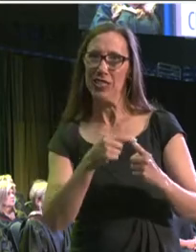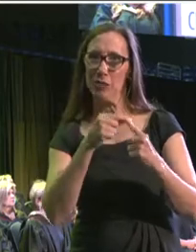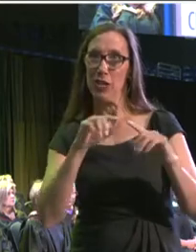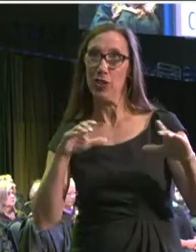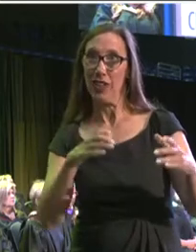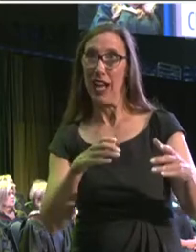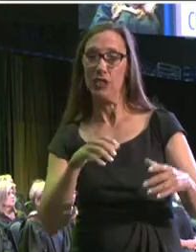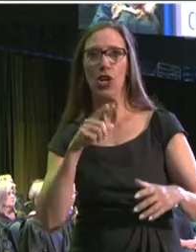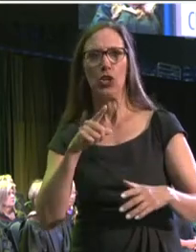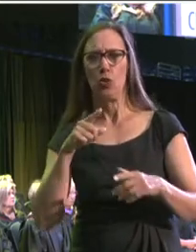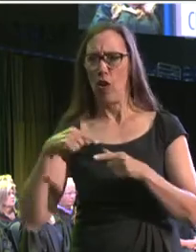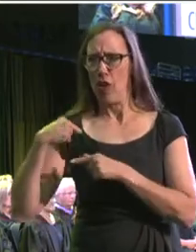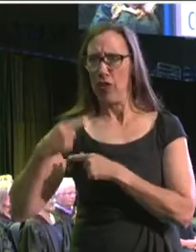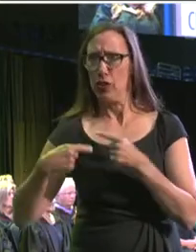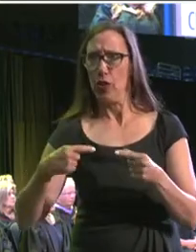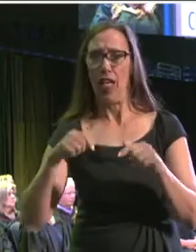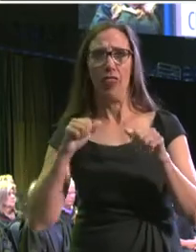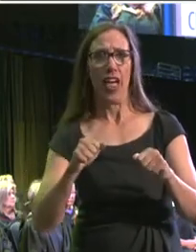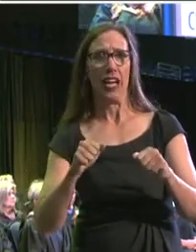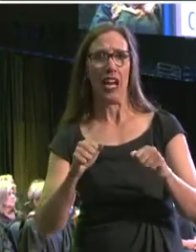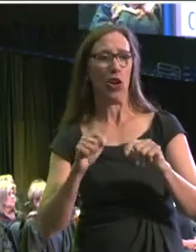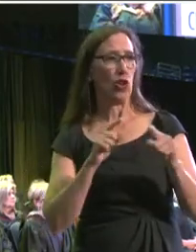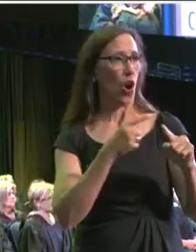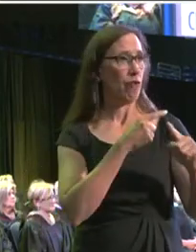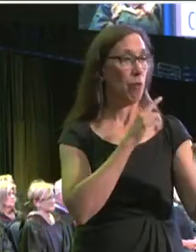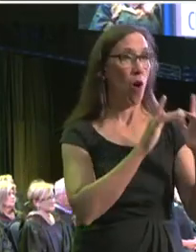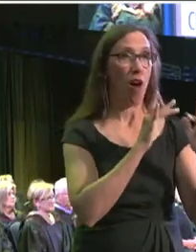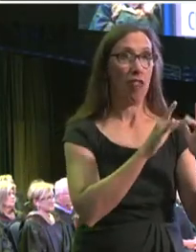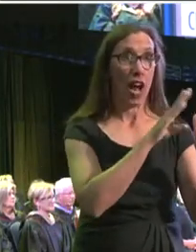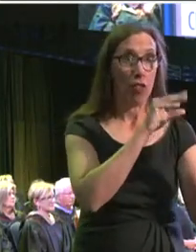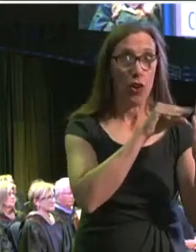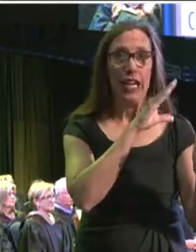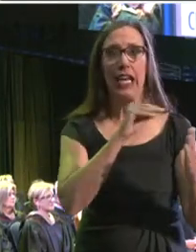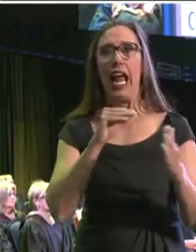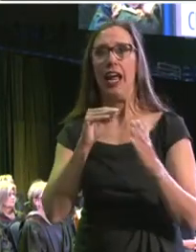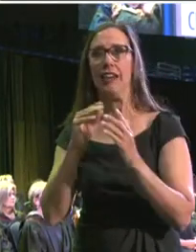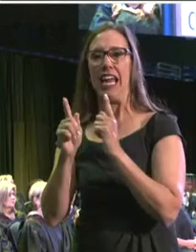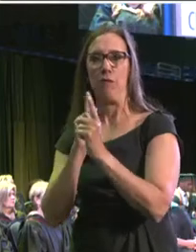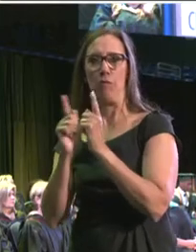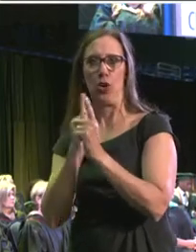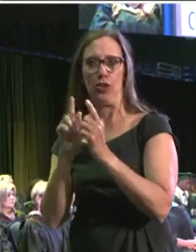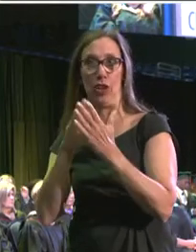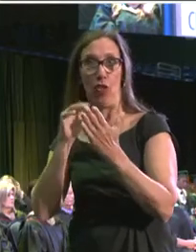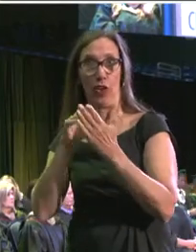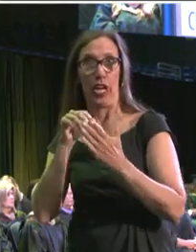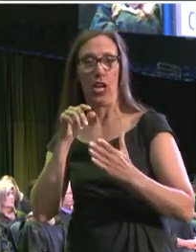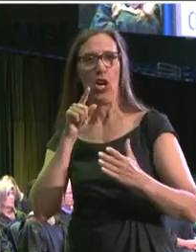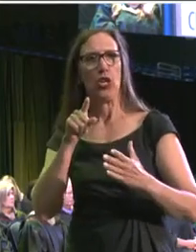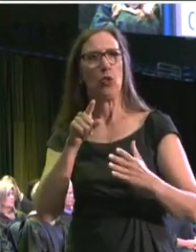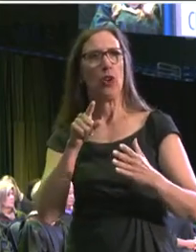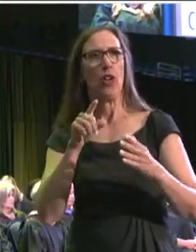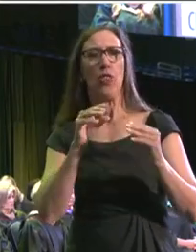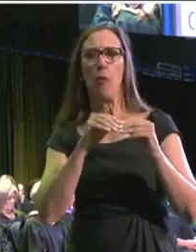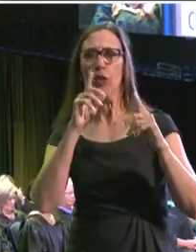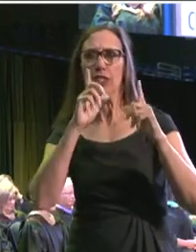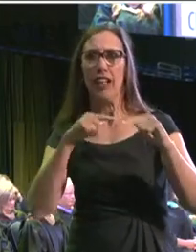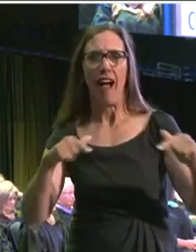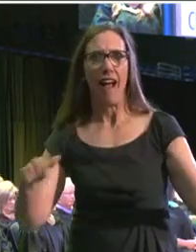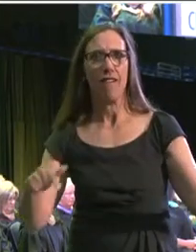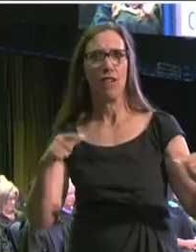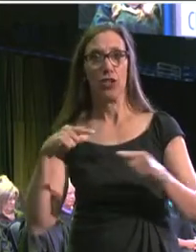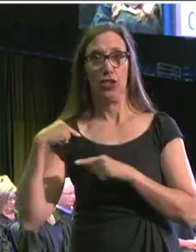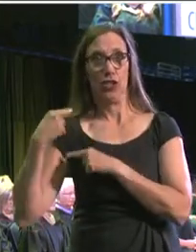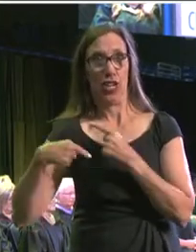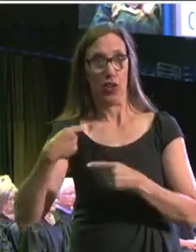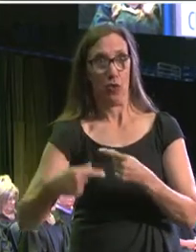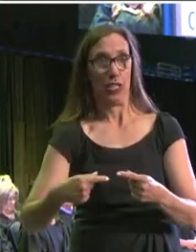You are the generation that can bounce between online learning and in-person learning. You are the most ethnically diverse